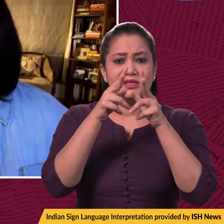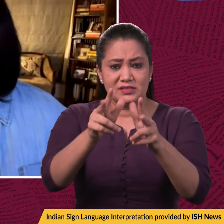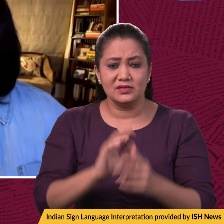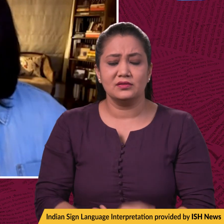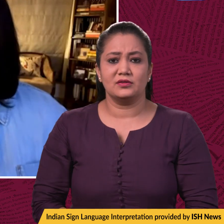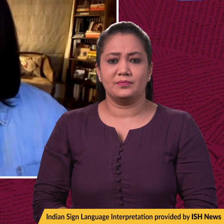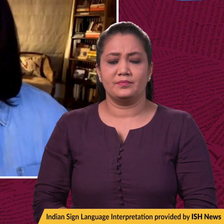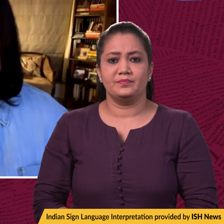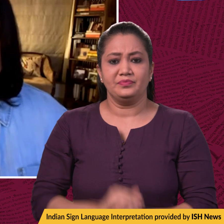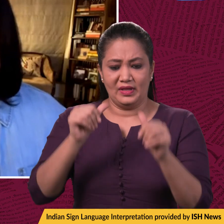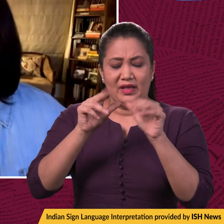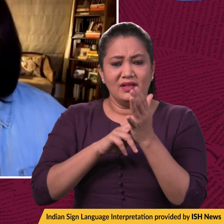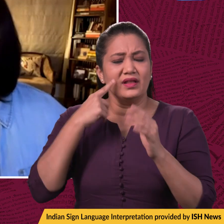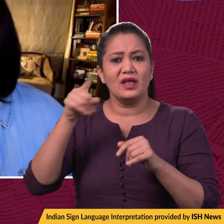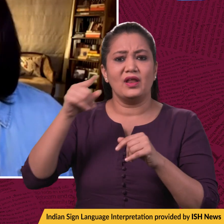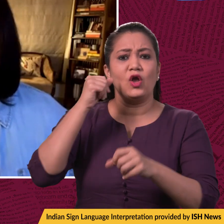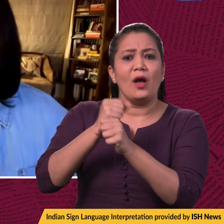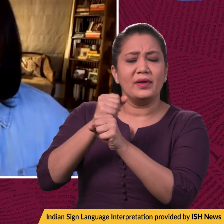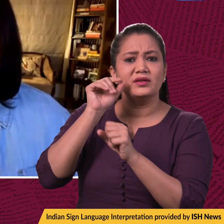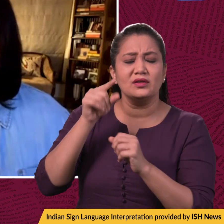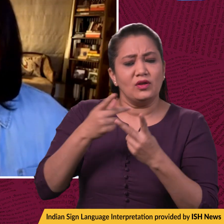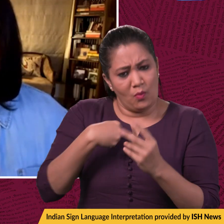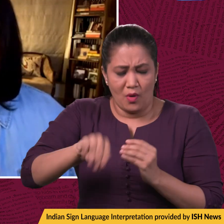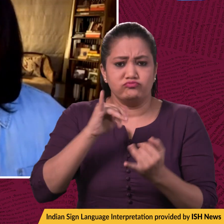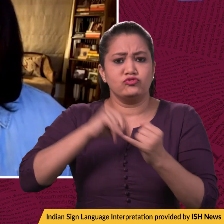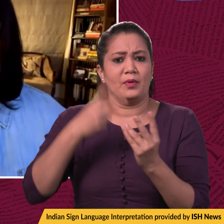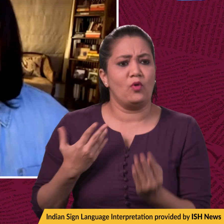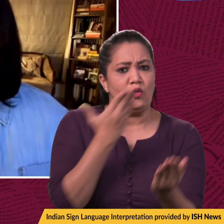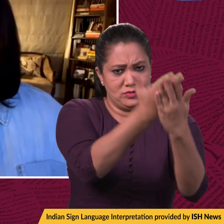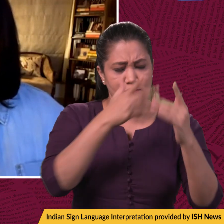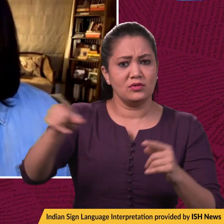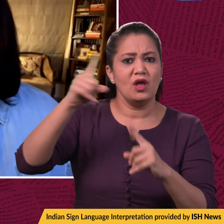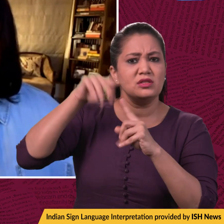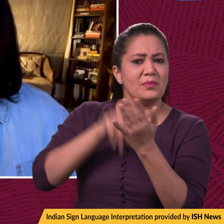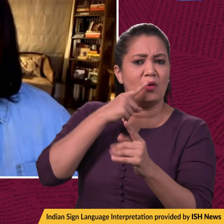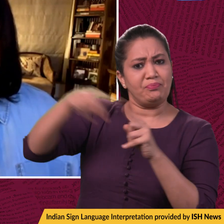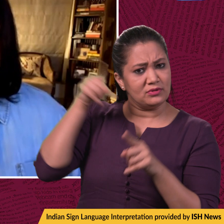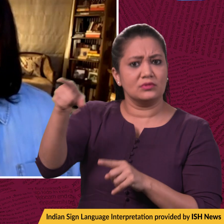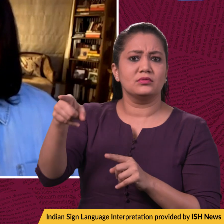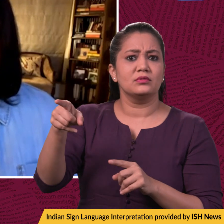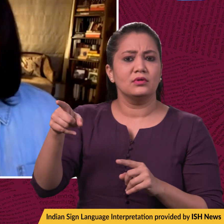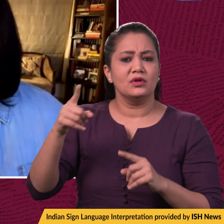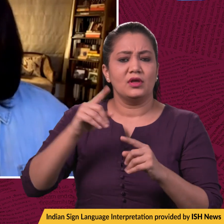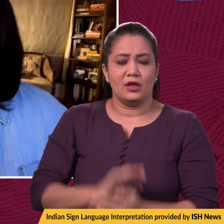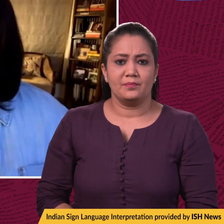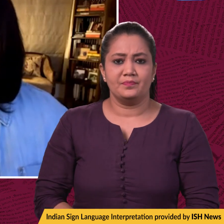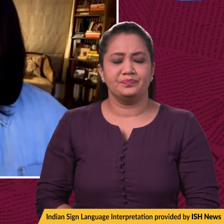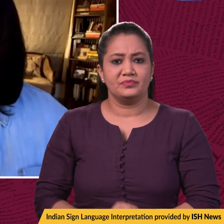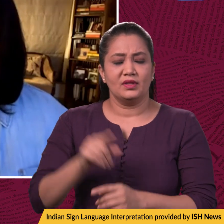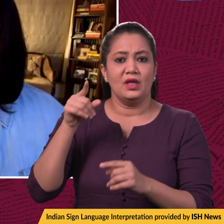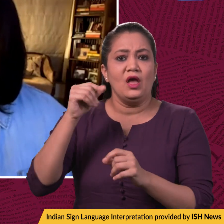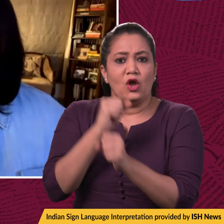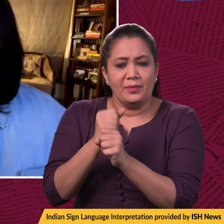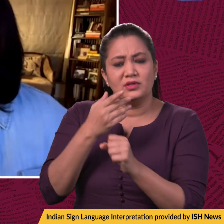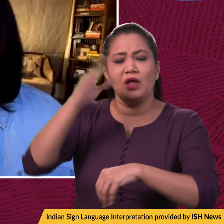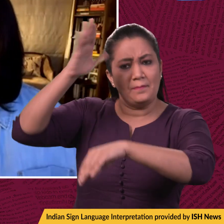Augustine told ANI that the state government will file a petition with the Supreme Court against Tamil Nadu. He said, and I quote, "The government asked